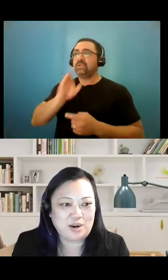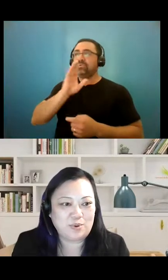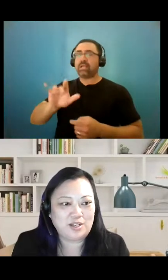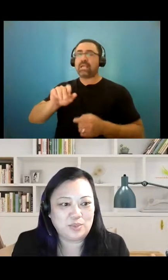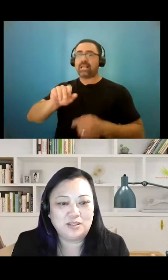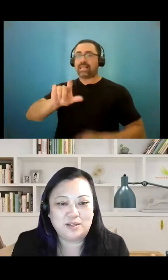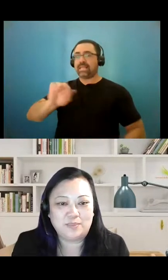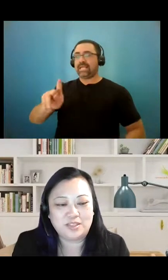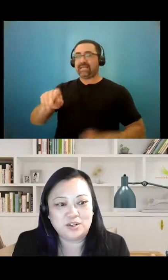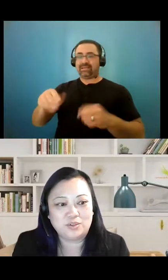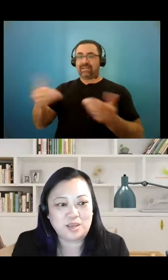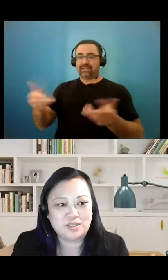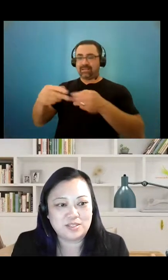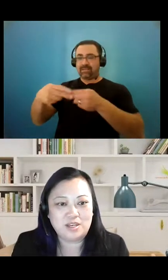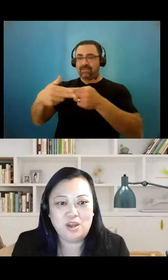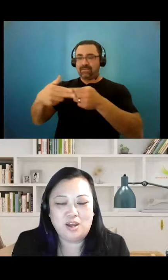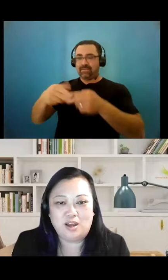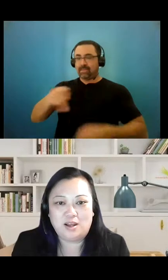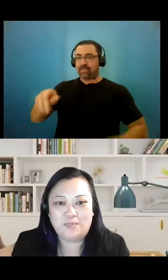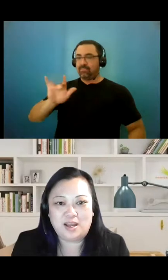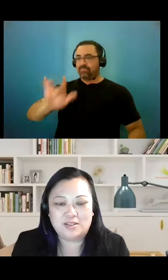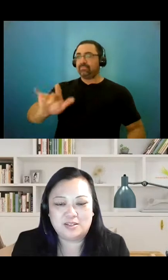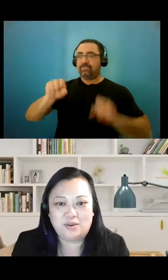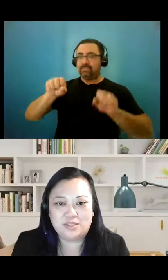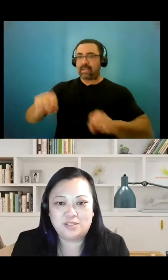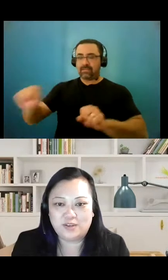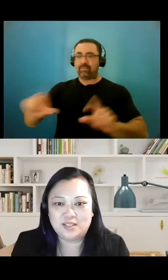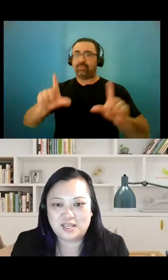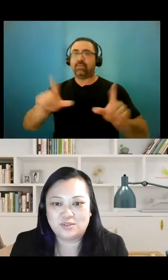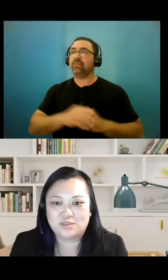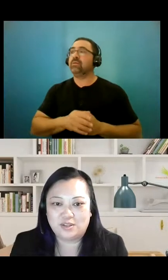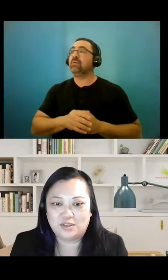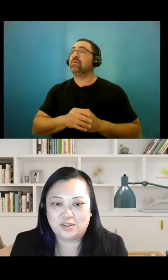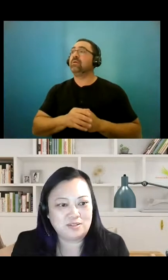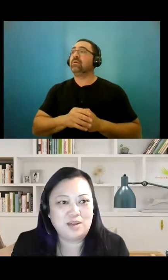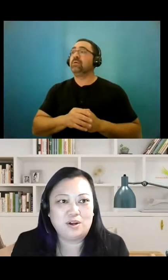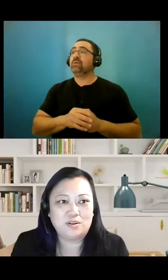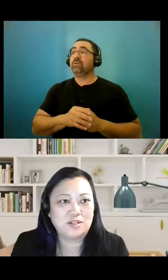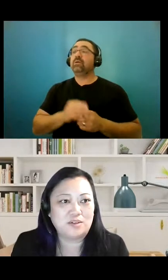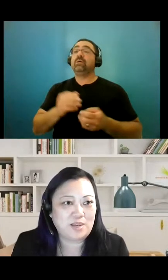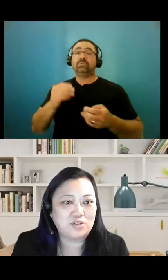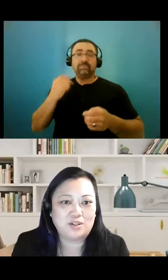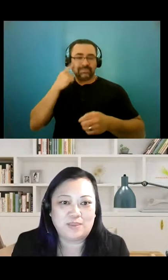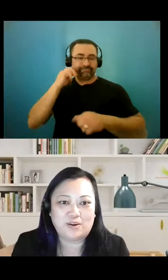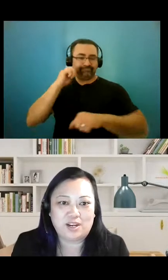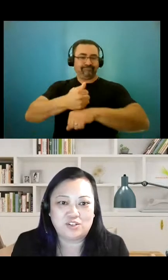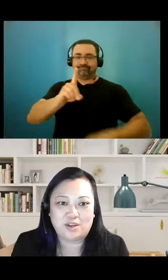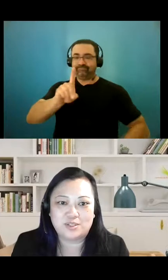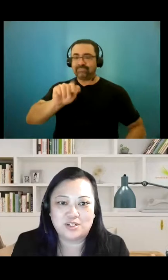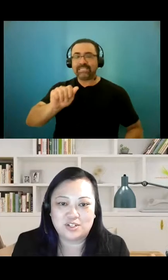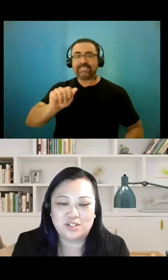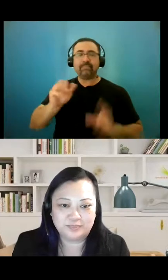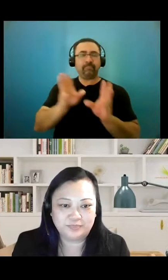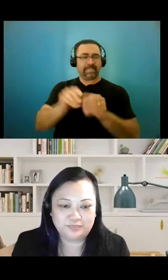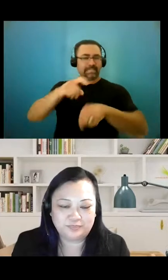on this PowerPoint as well. But there you'll be able to see as we solidify the dates, you'll see all the dates of the town halls and information about our Aging